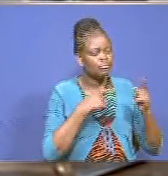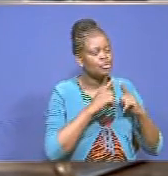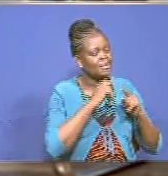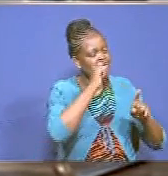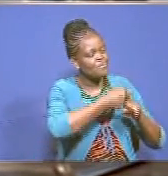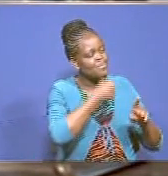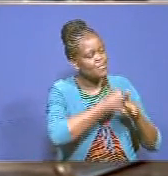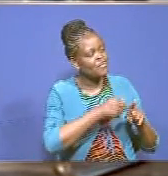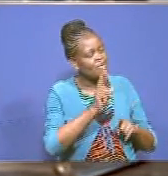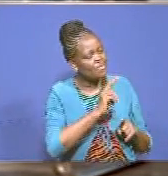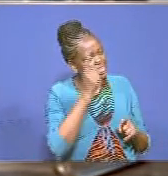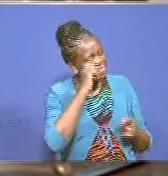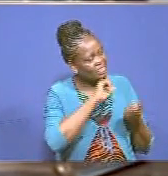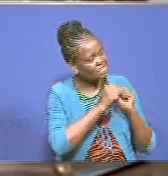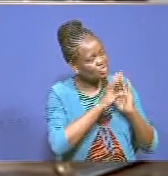need to change our constitution?